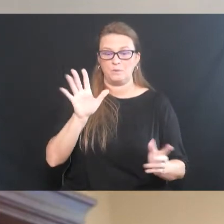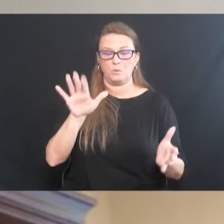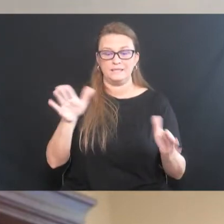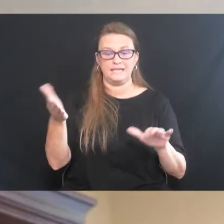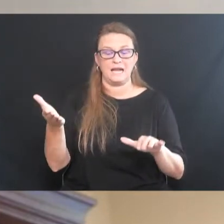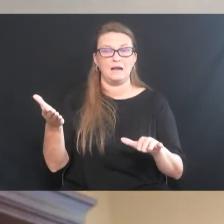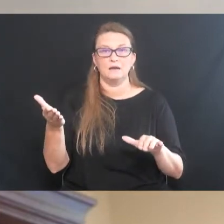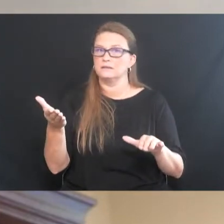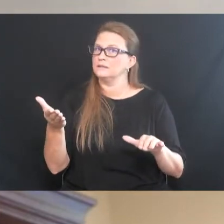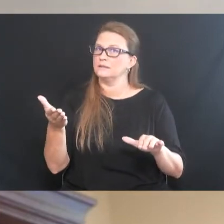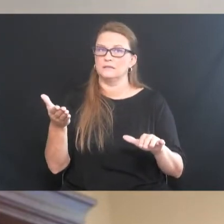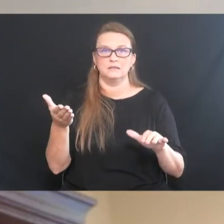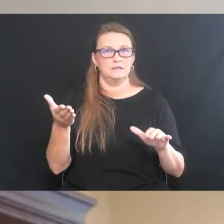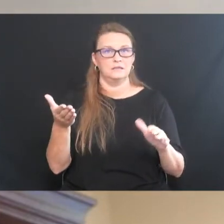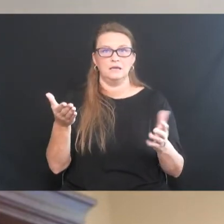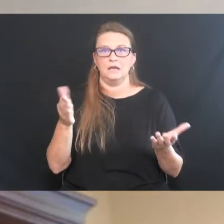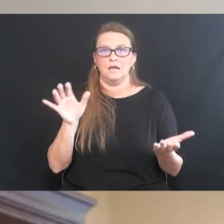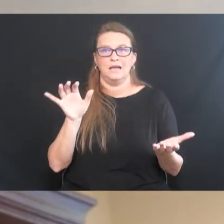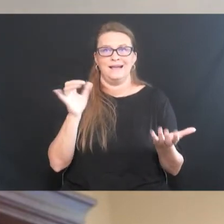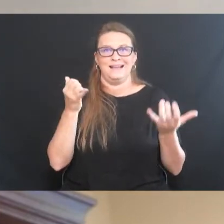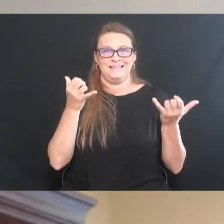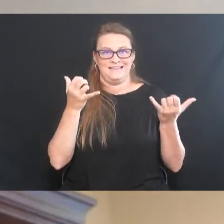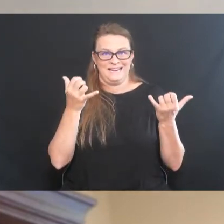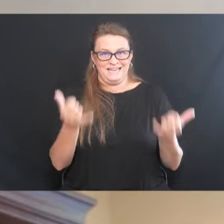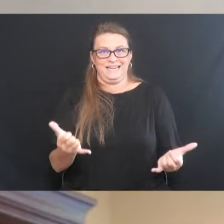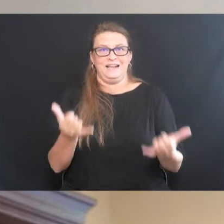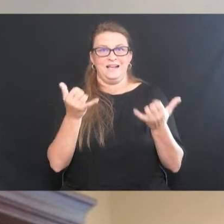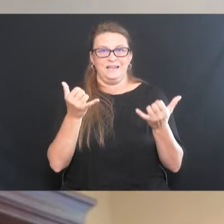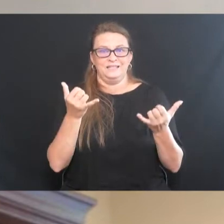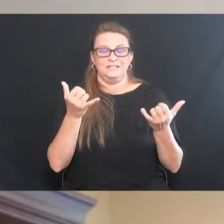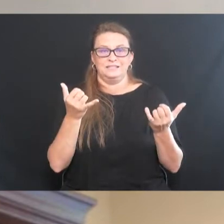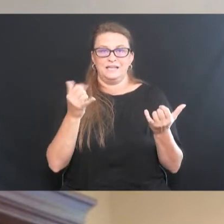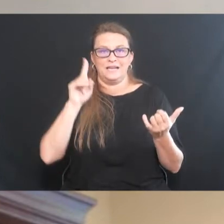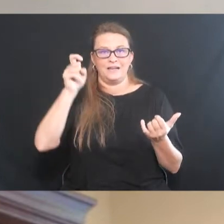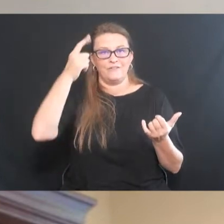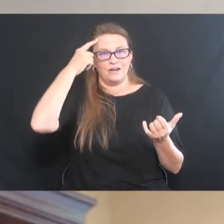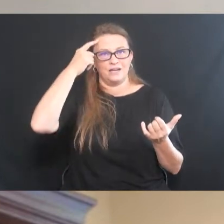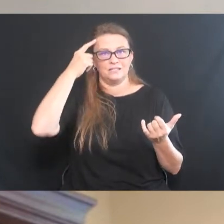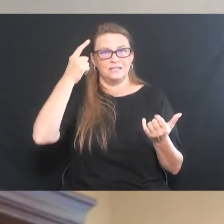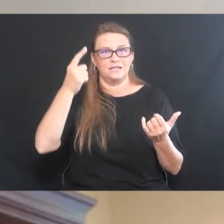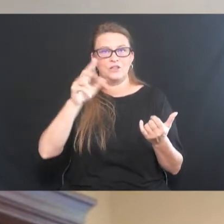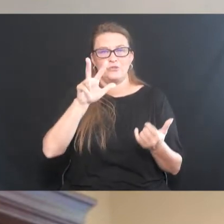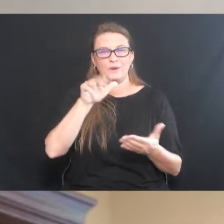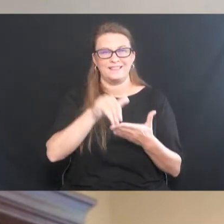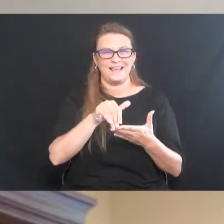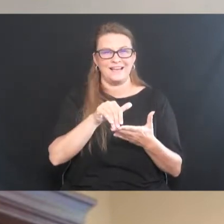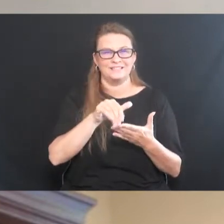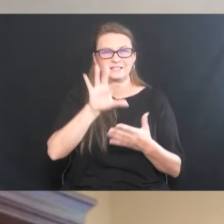predicted number. And to date, our governor has had to read